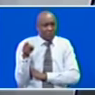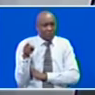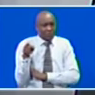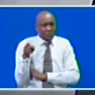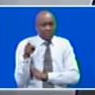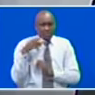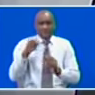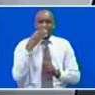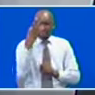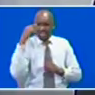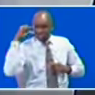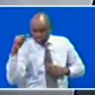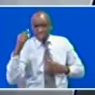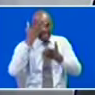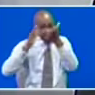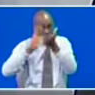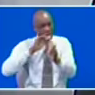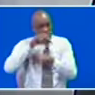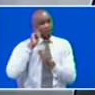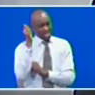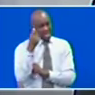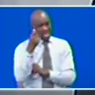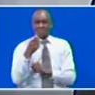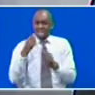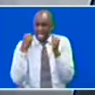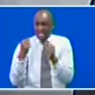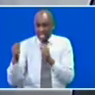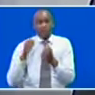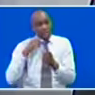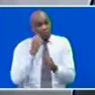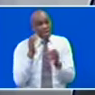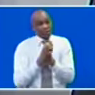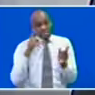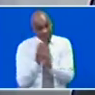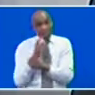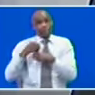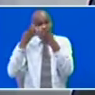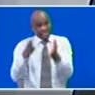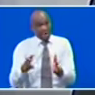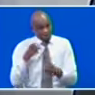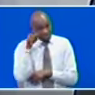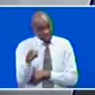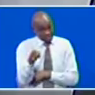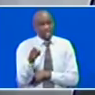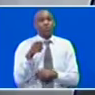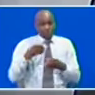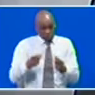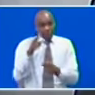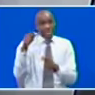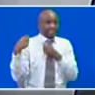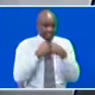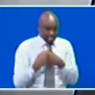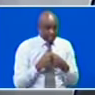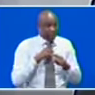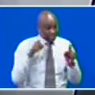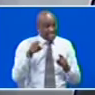of a 3G network in the entire country is very limited. So we are working with various providers to ensure that we deal with that challenge. But it is